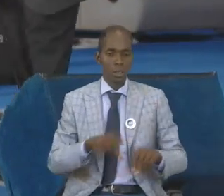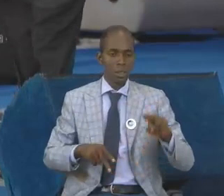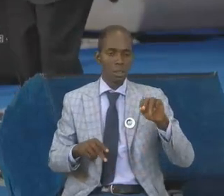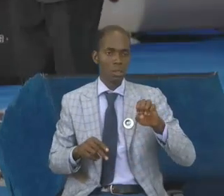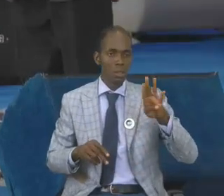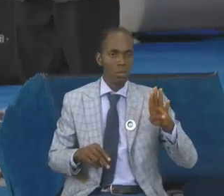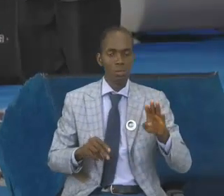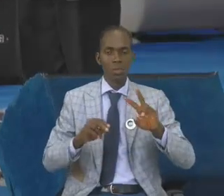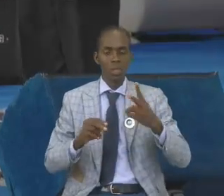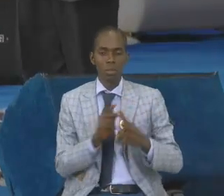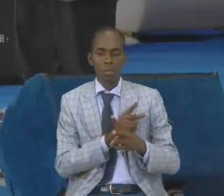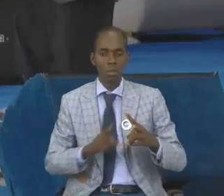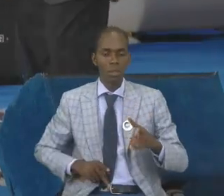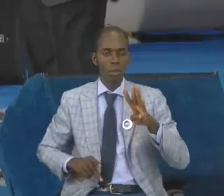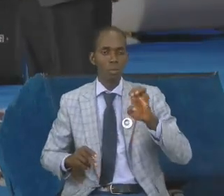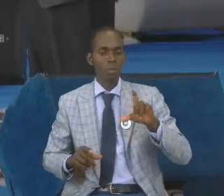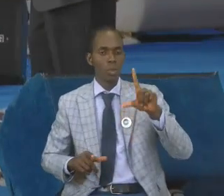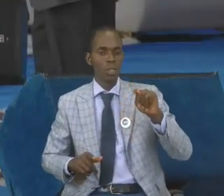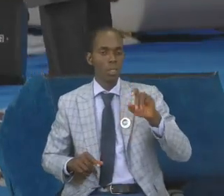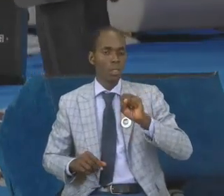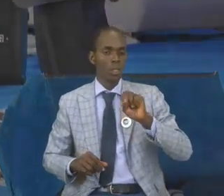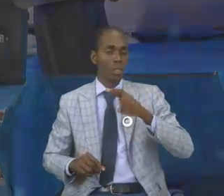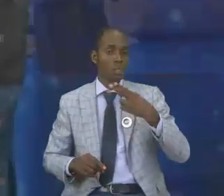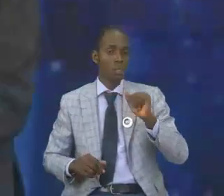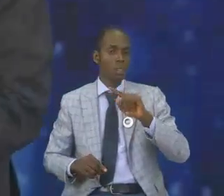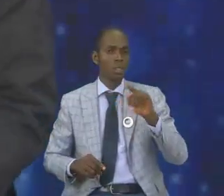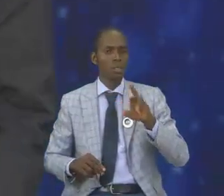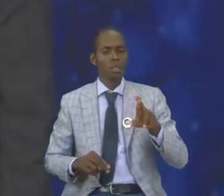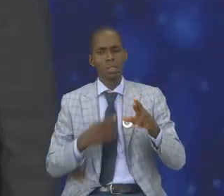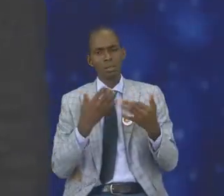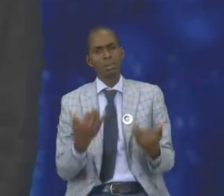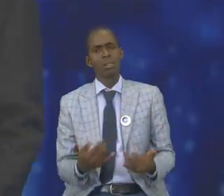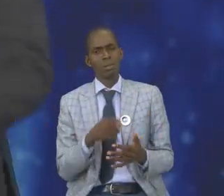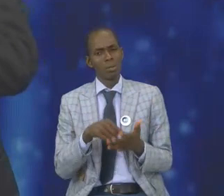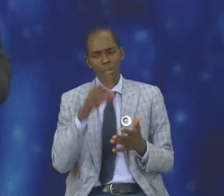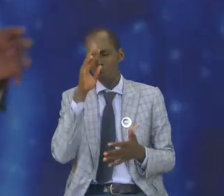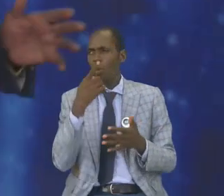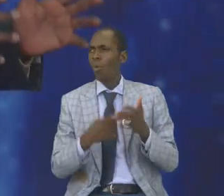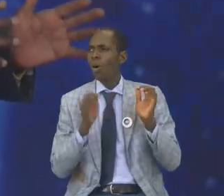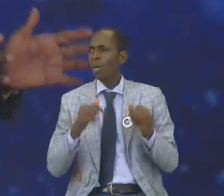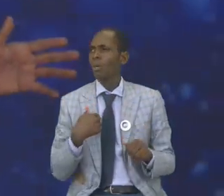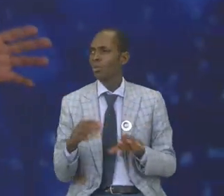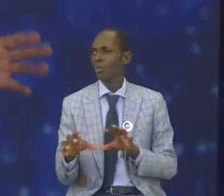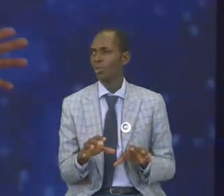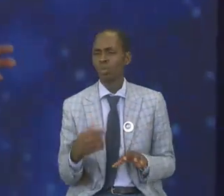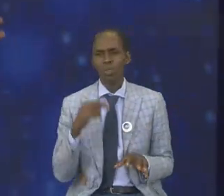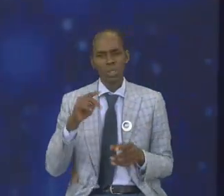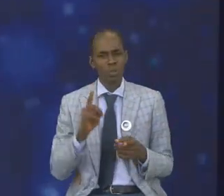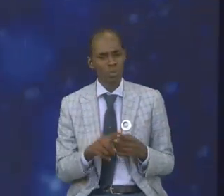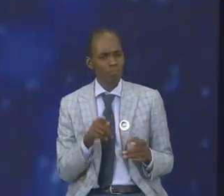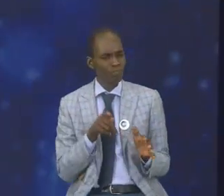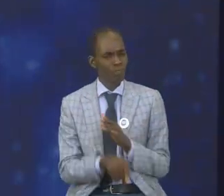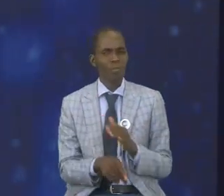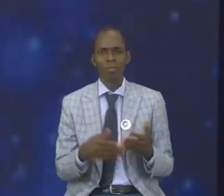Belshazzar, and now they said, this man, what are we going to want to get rid of him? And you're not going to find that